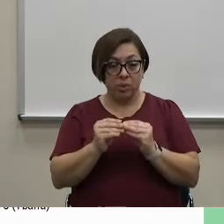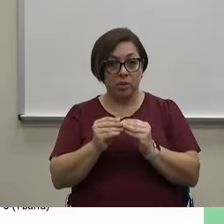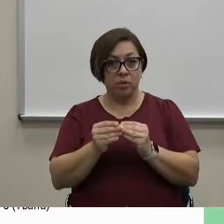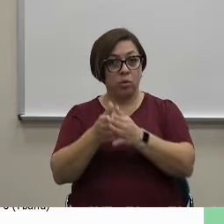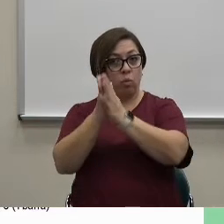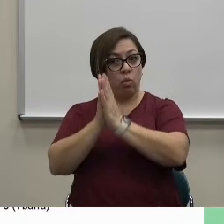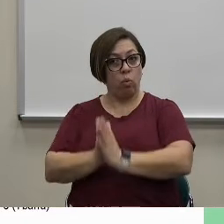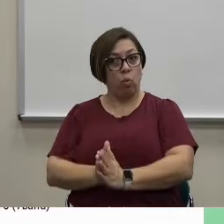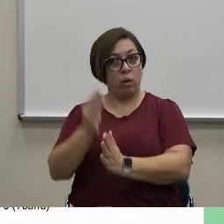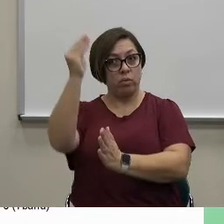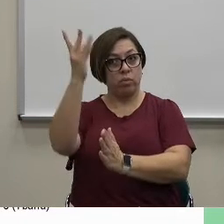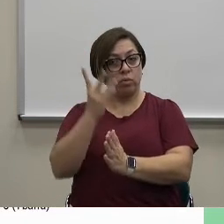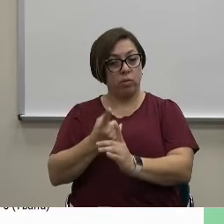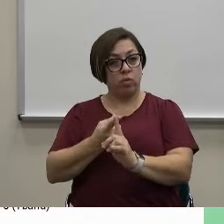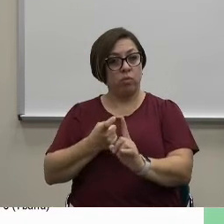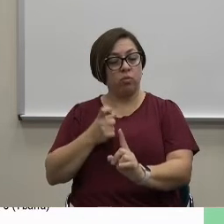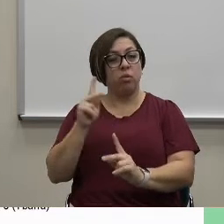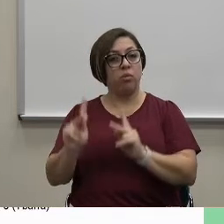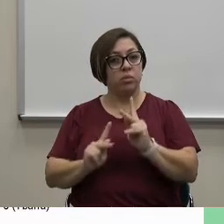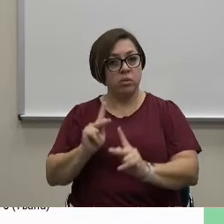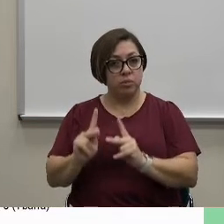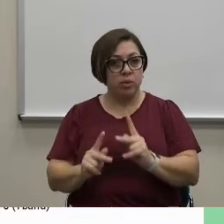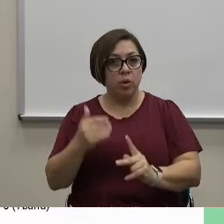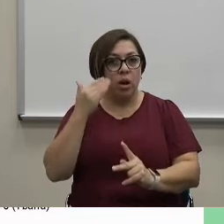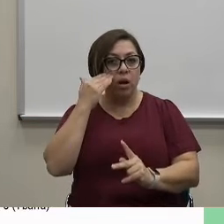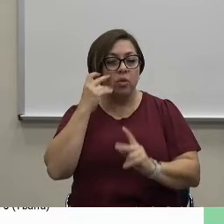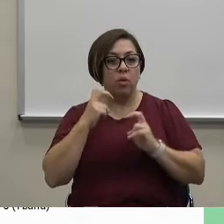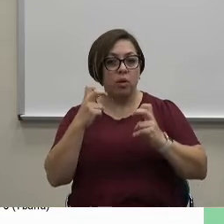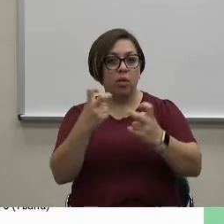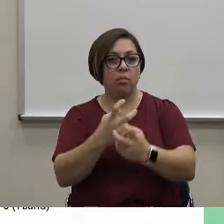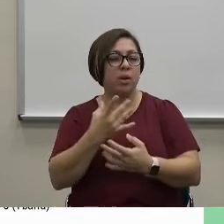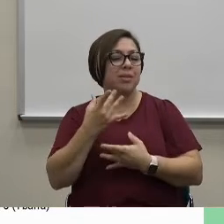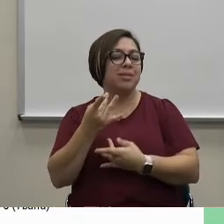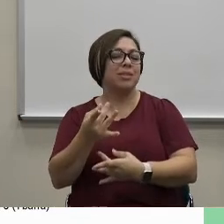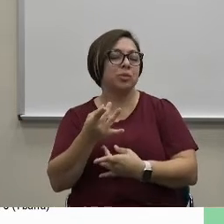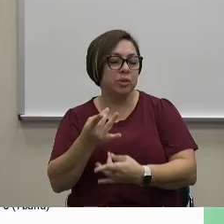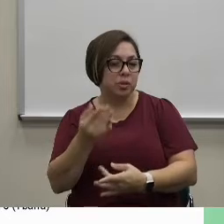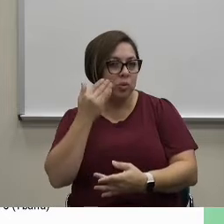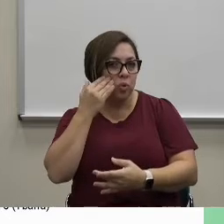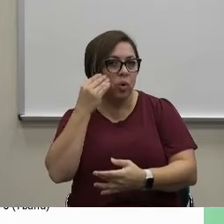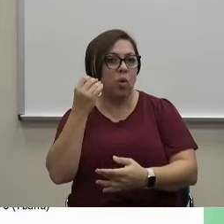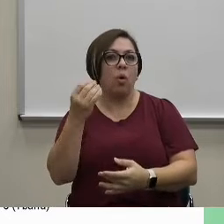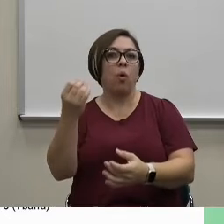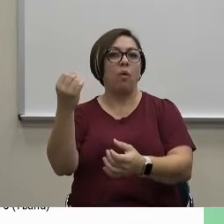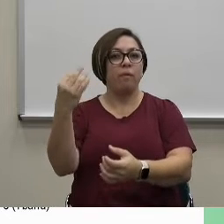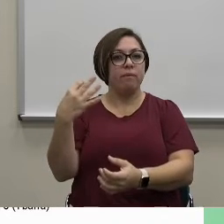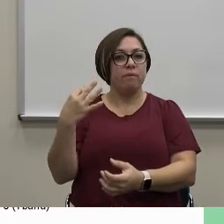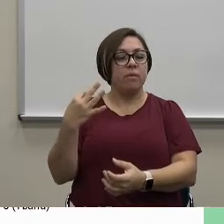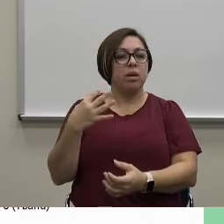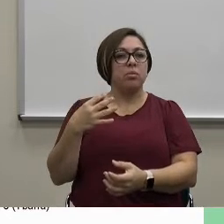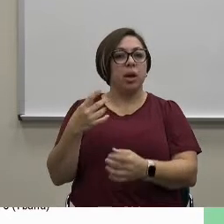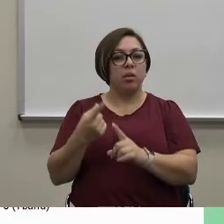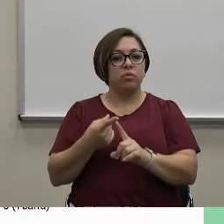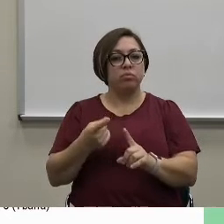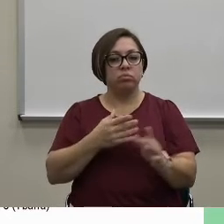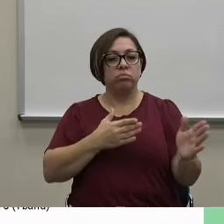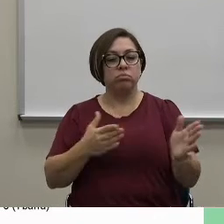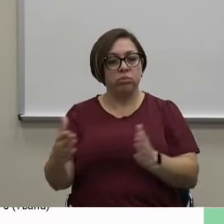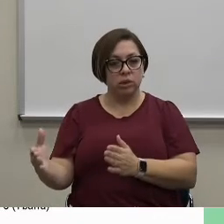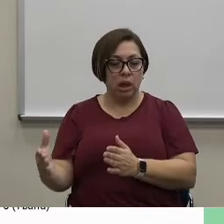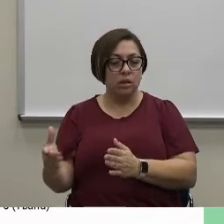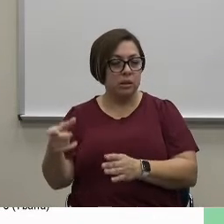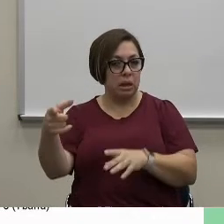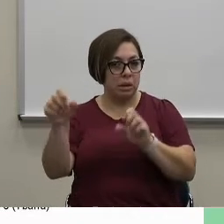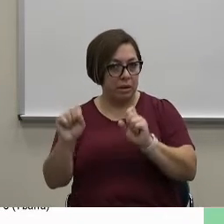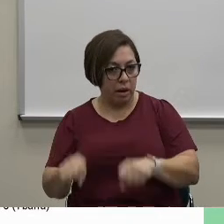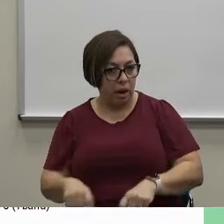public. And I know that the committee is very interested in hearing as much input and feedback from the plans as it can get. So